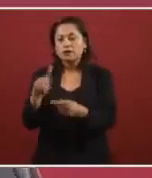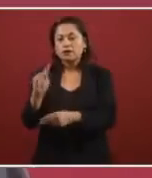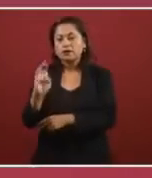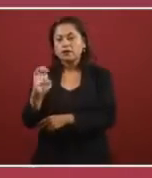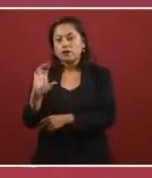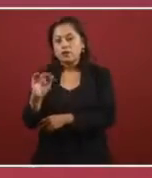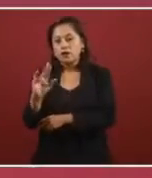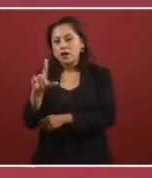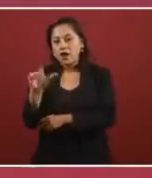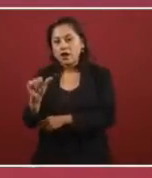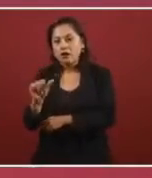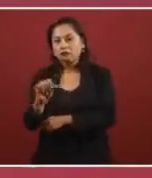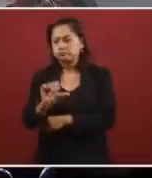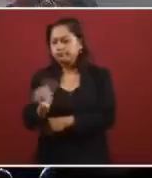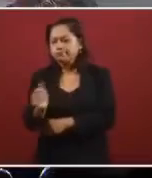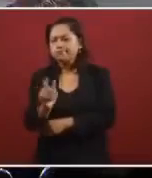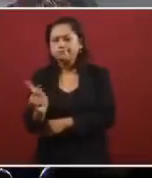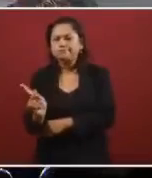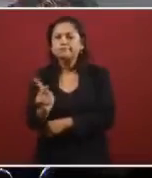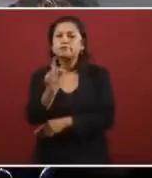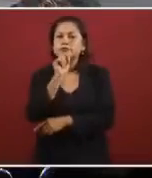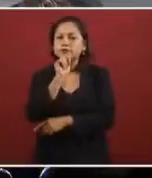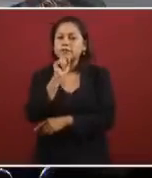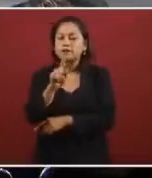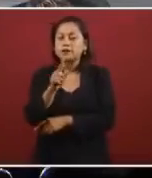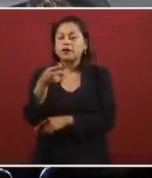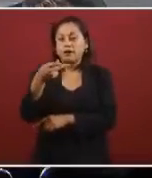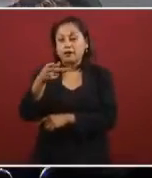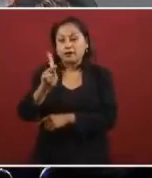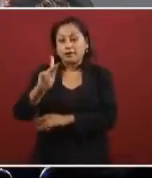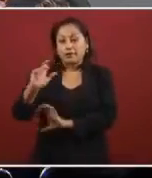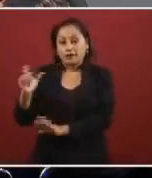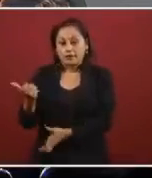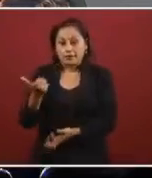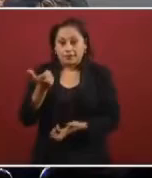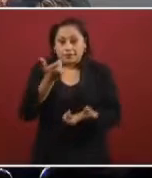towns. But. But. The. Expenses.